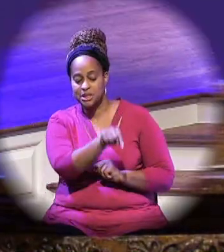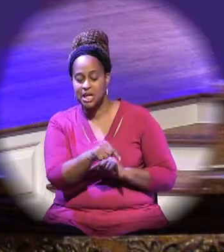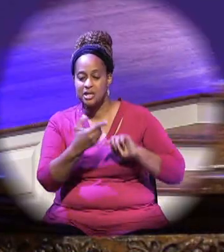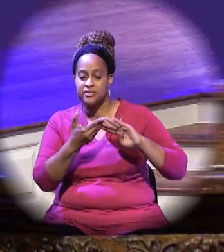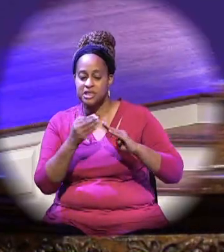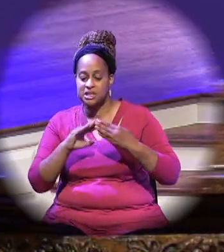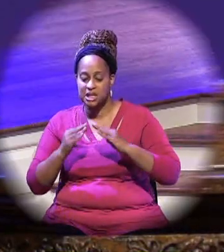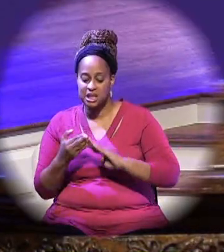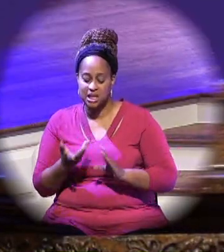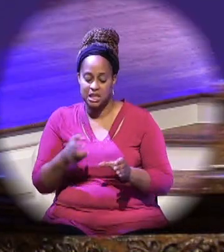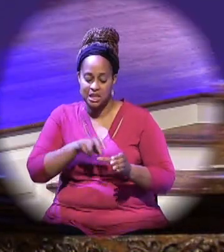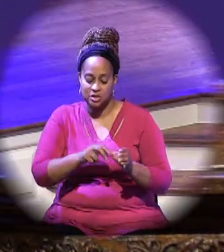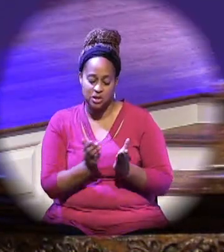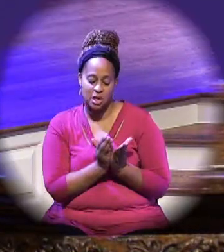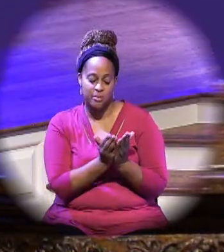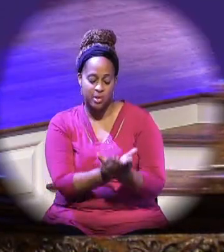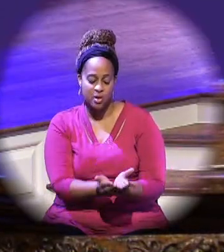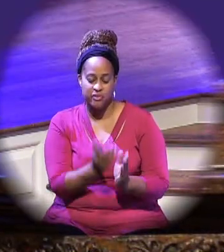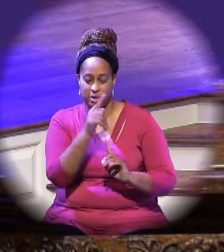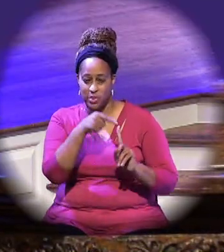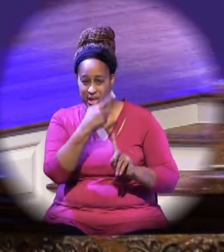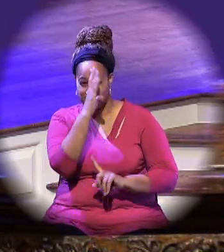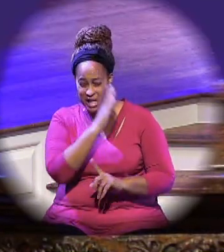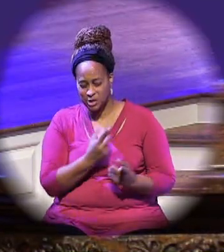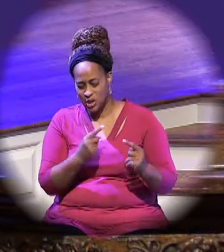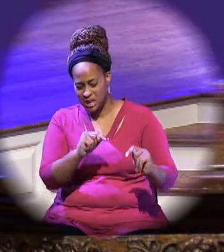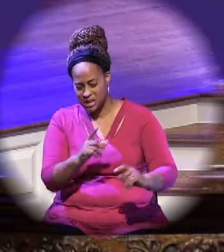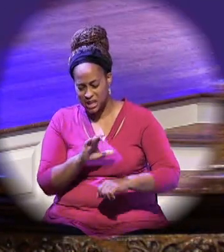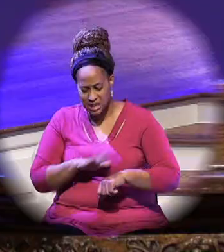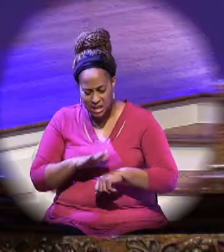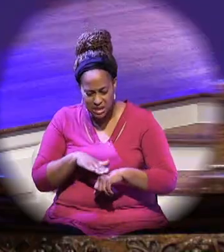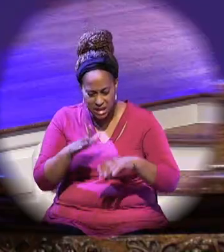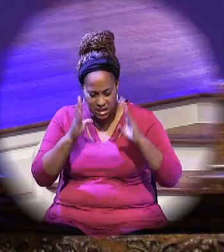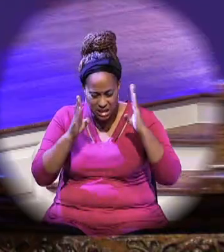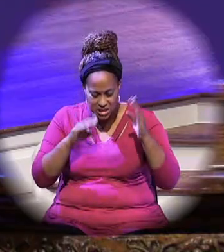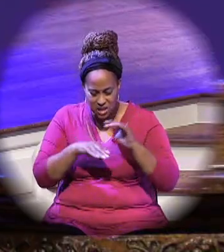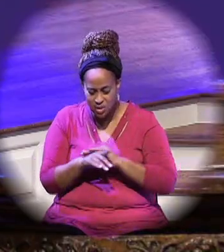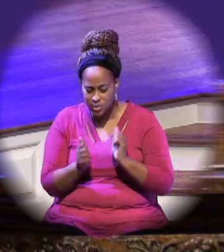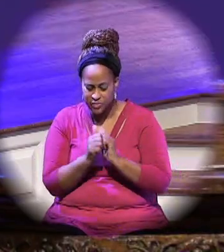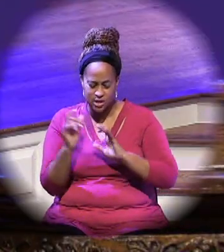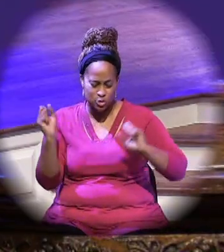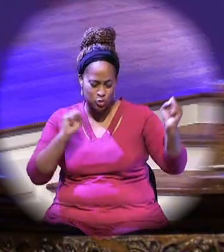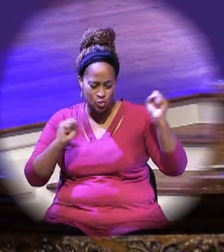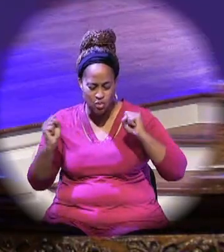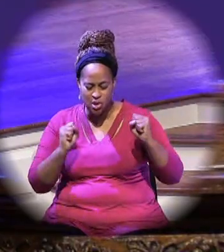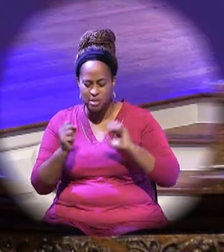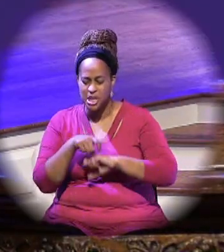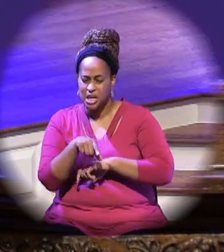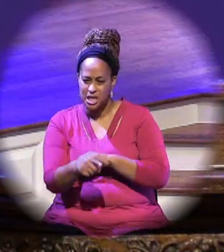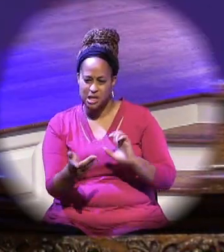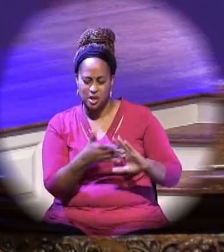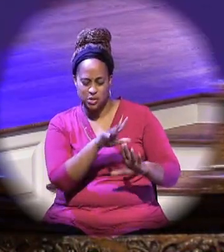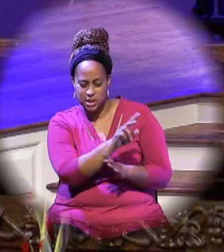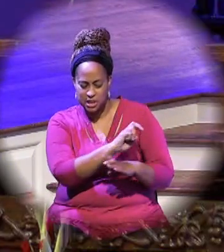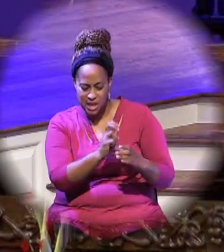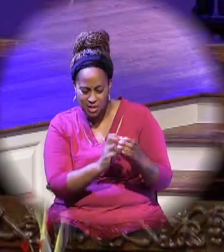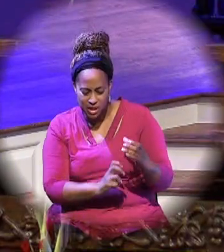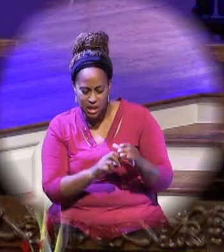sea. He gets on a boat, and even when God attempts to get his attention there with the storm, he goes down